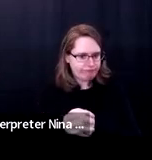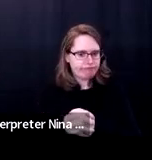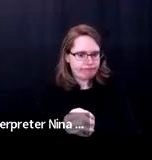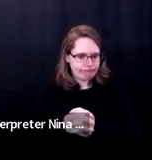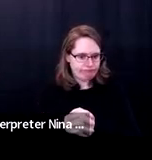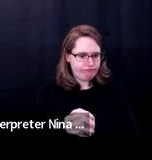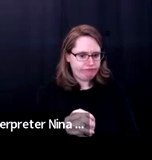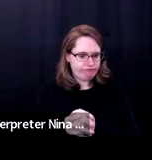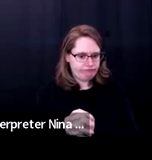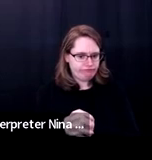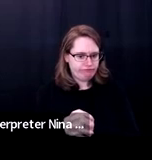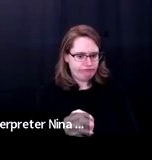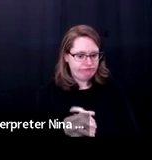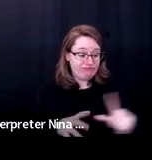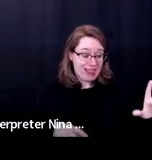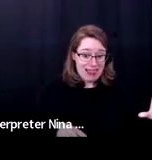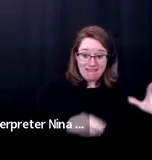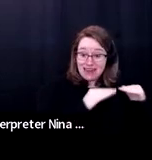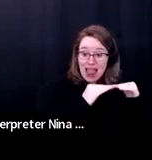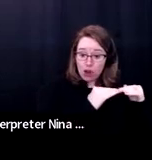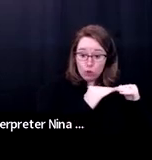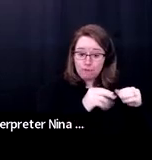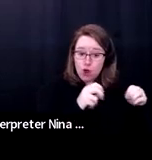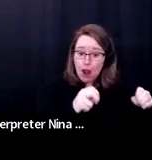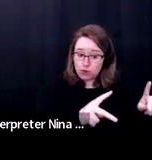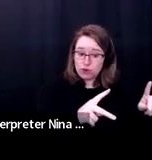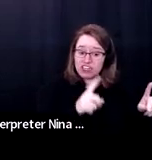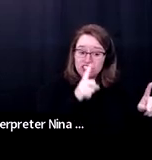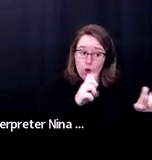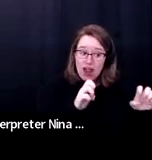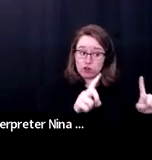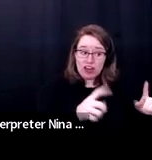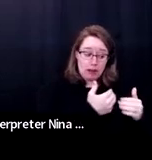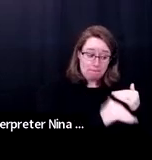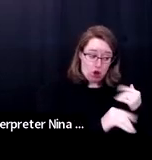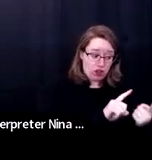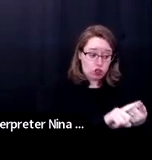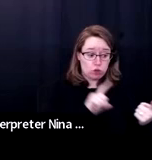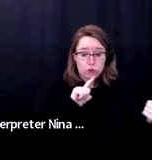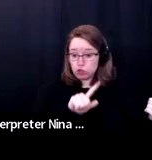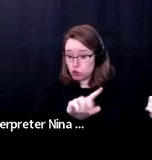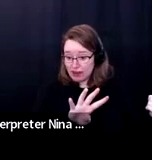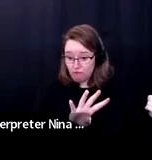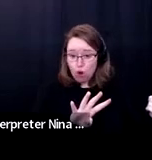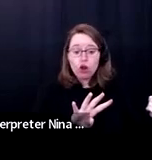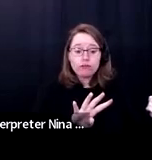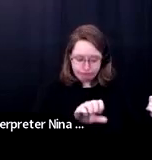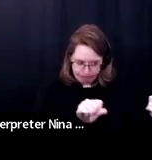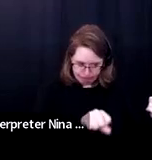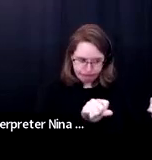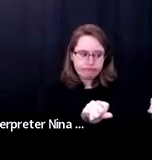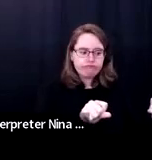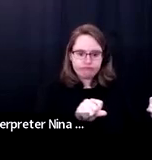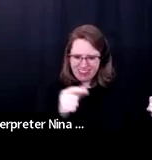group together. On the far left, it's equitable opportunities in education for birth to 24. And then, yep, there's